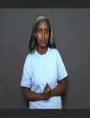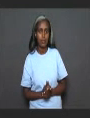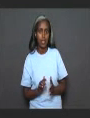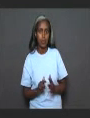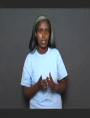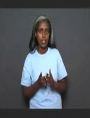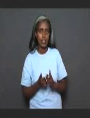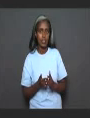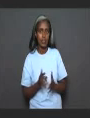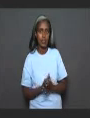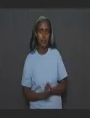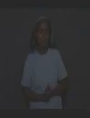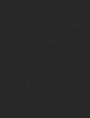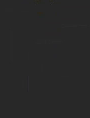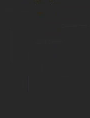Begin.